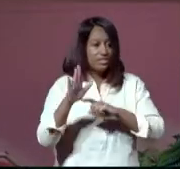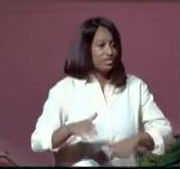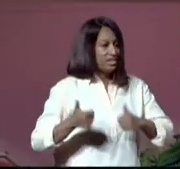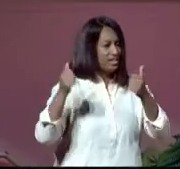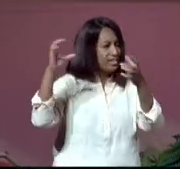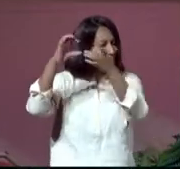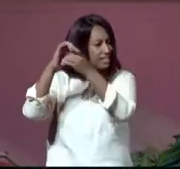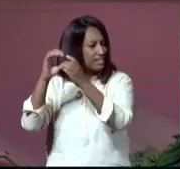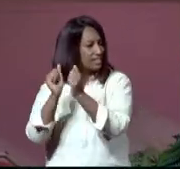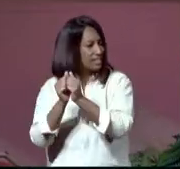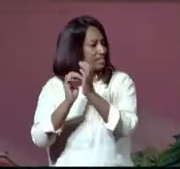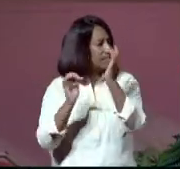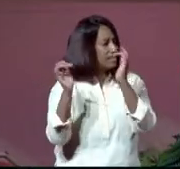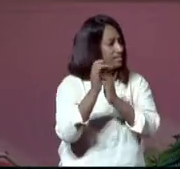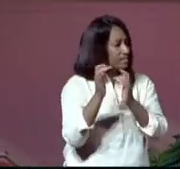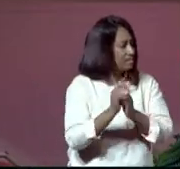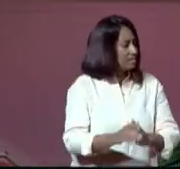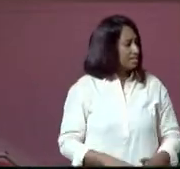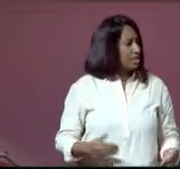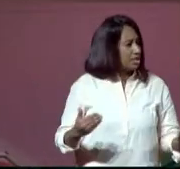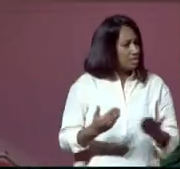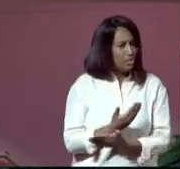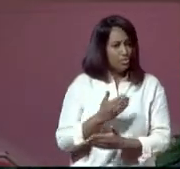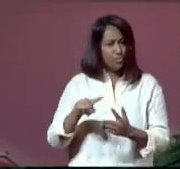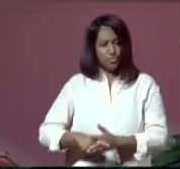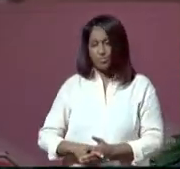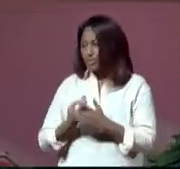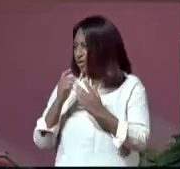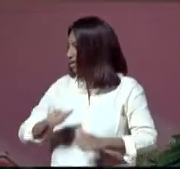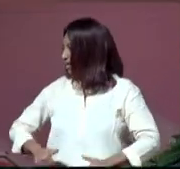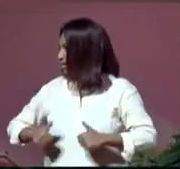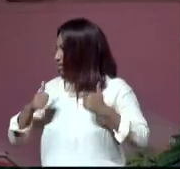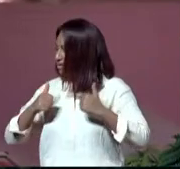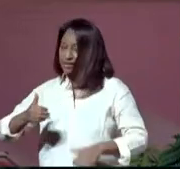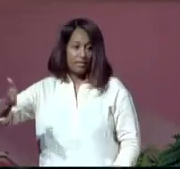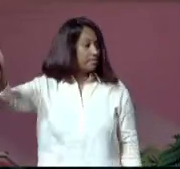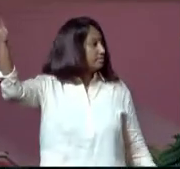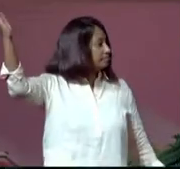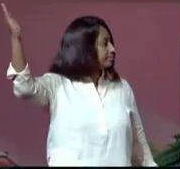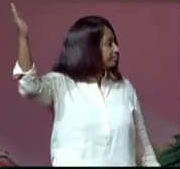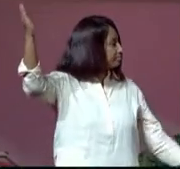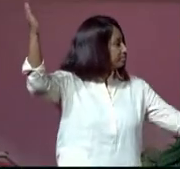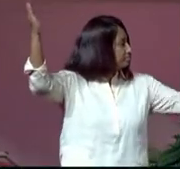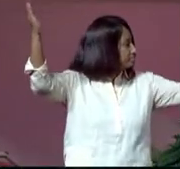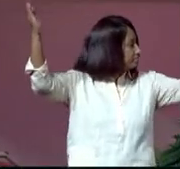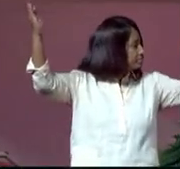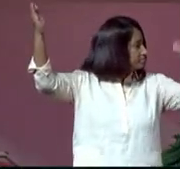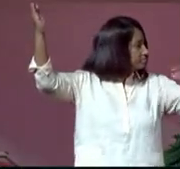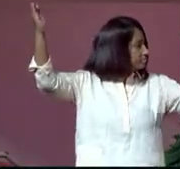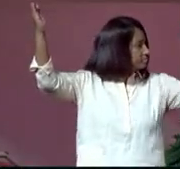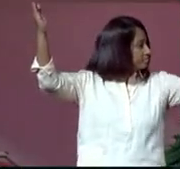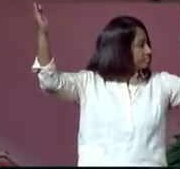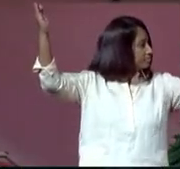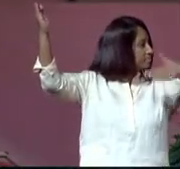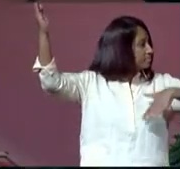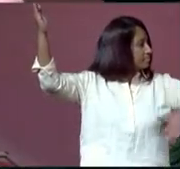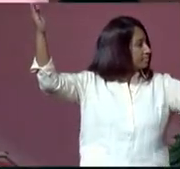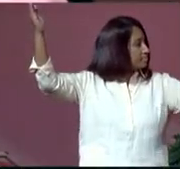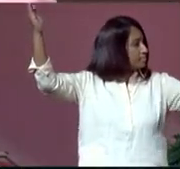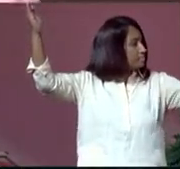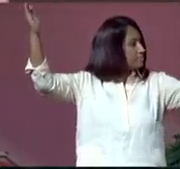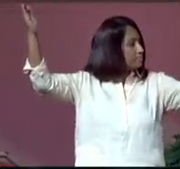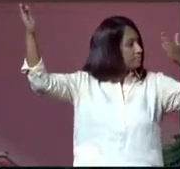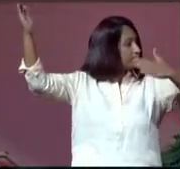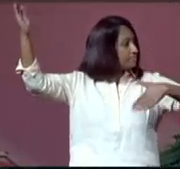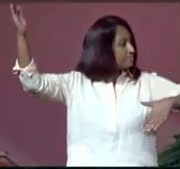today. Get a reboot. Get a restart. I see you right here. Get re-energized. Yes,